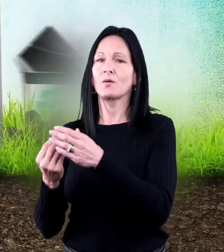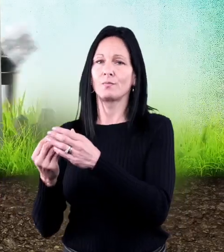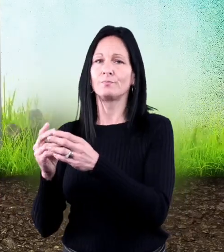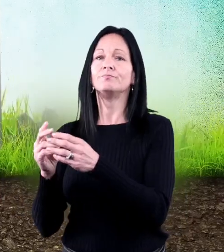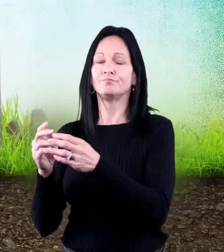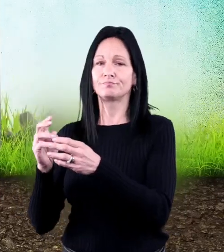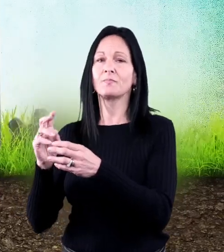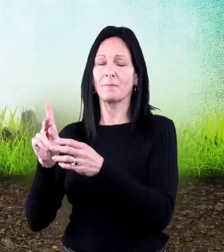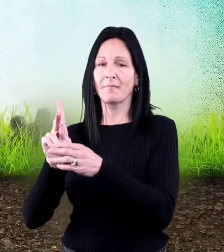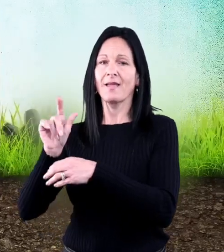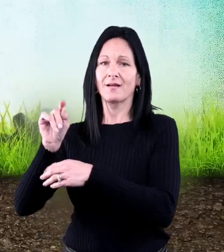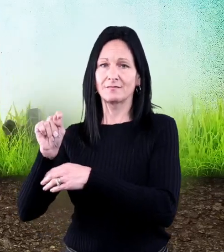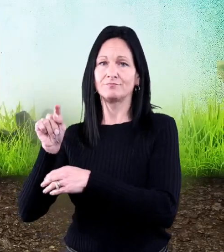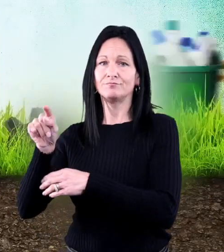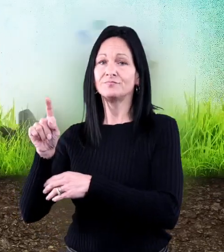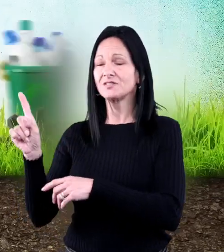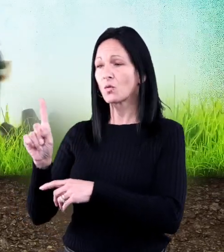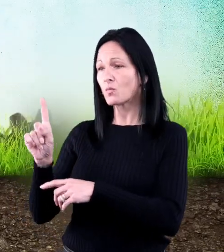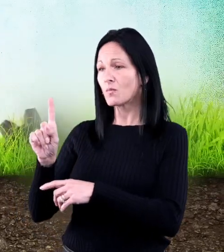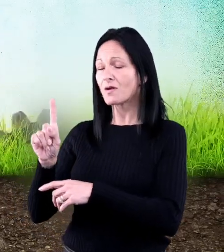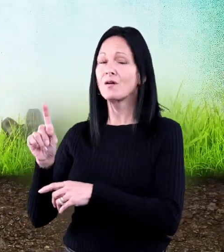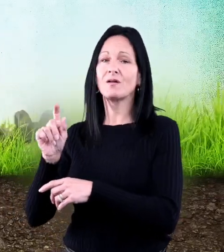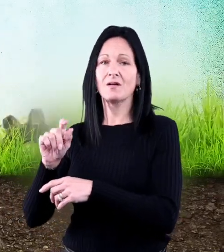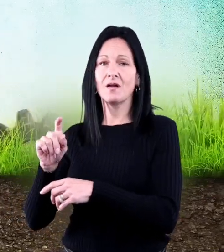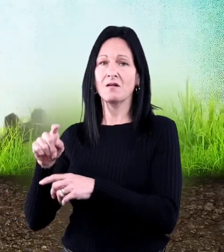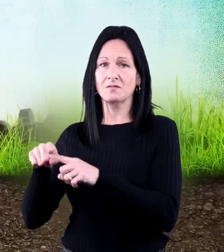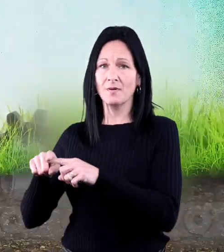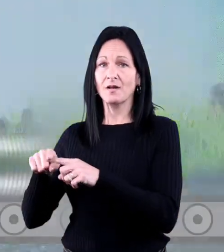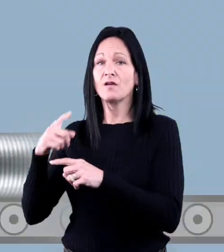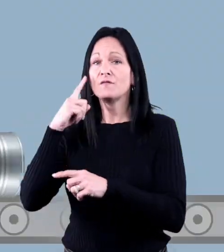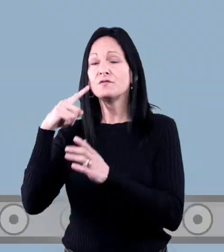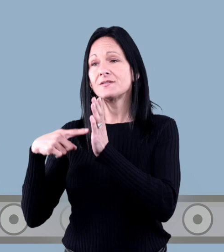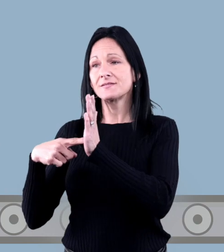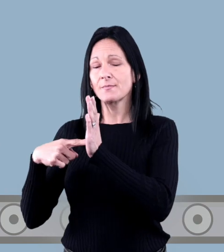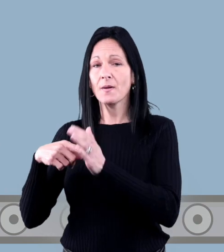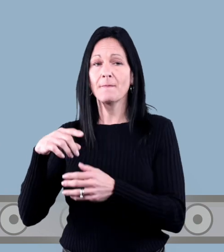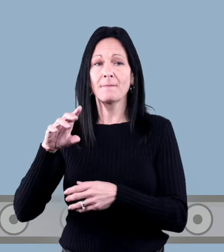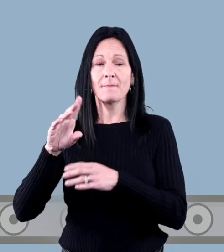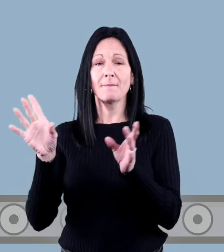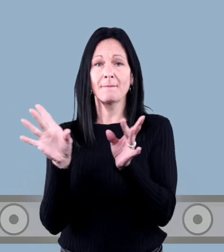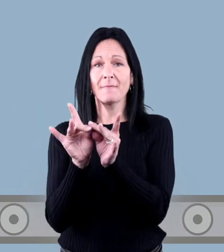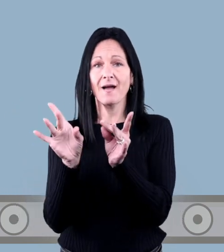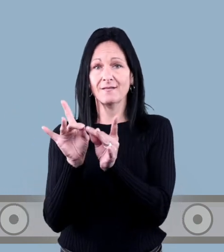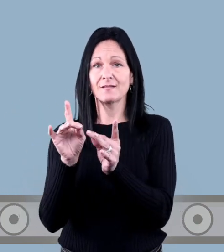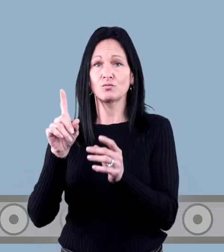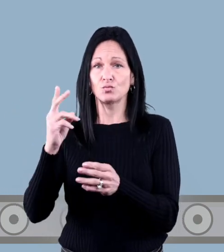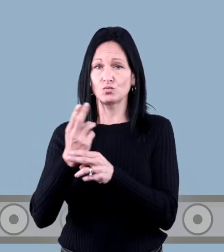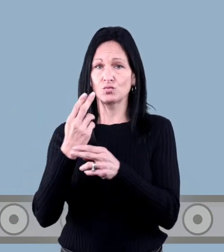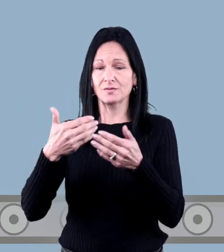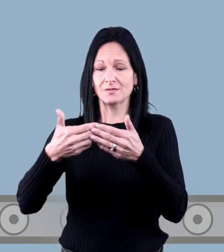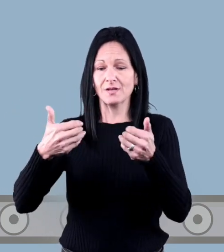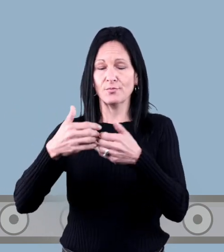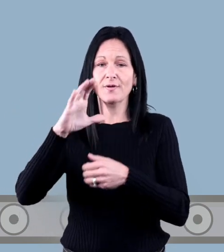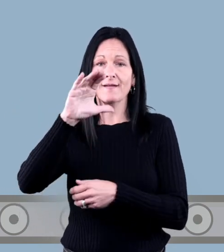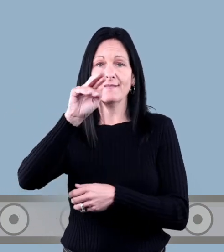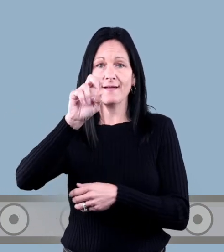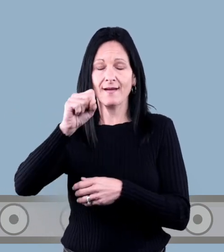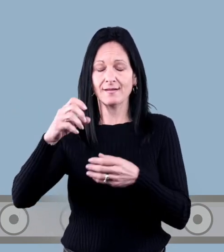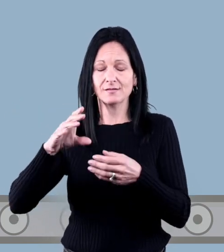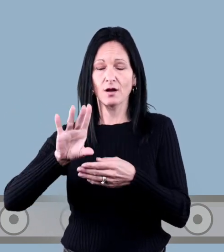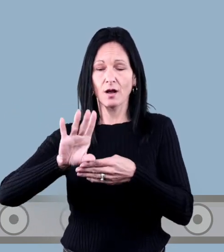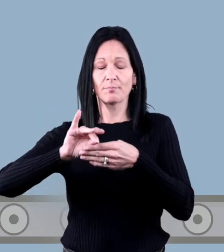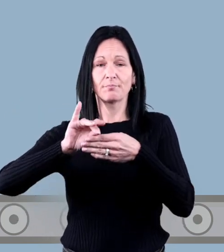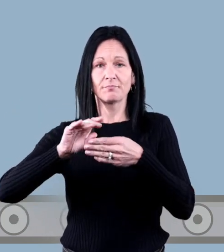special ways, depending on what the item is. For example, magnets are used to separate different